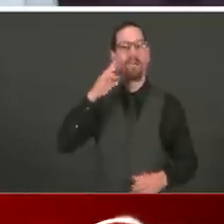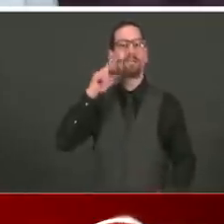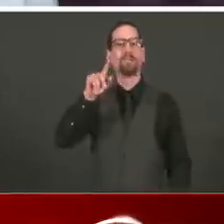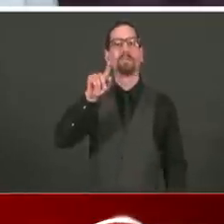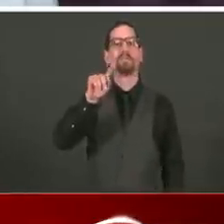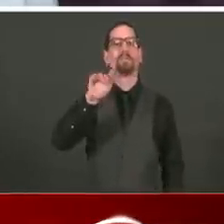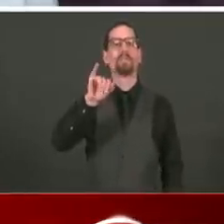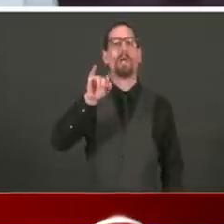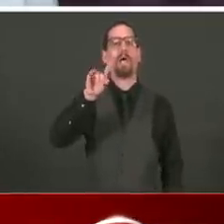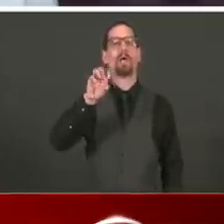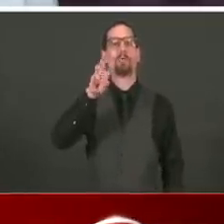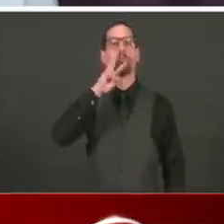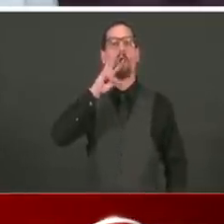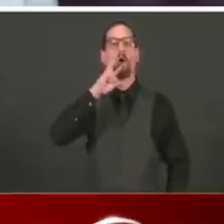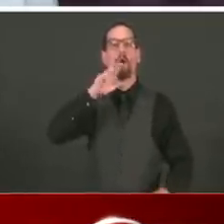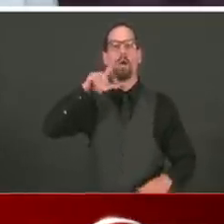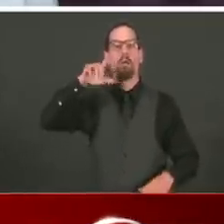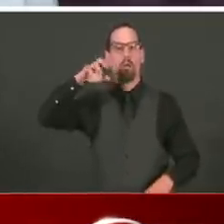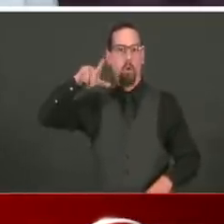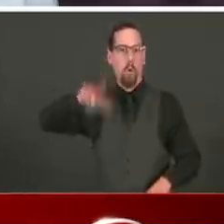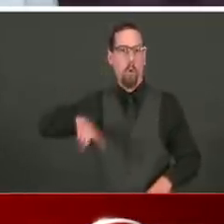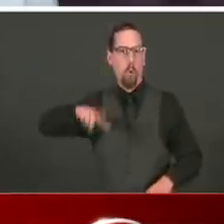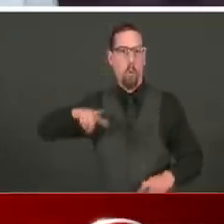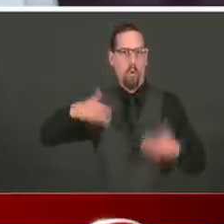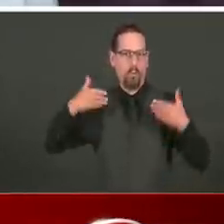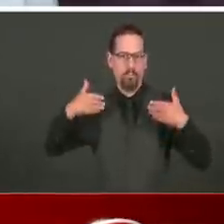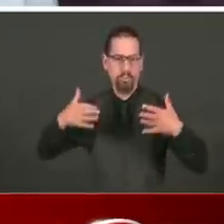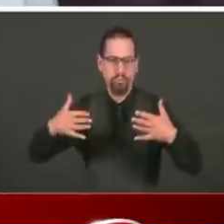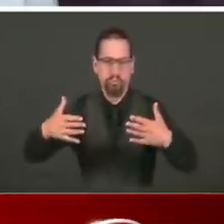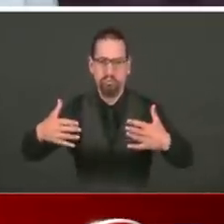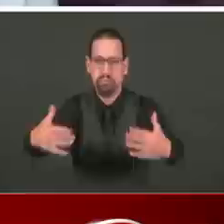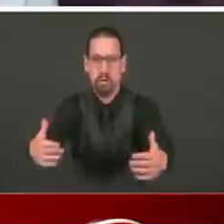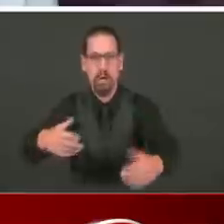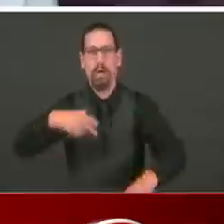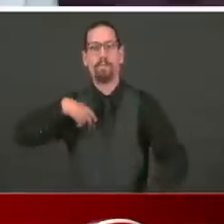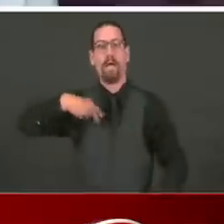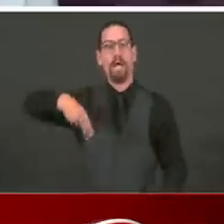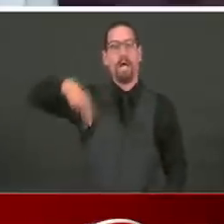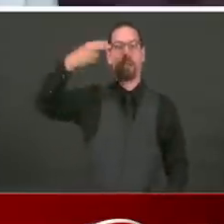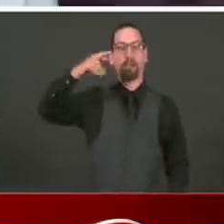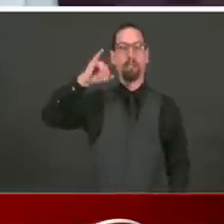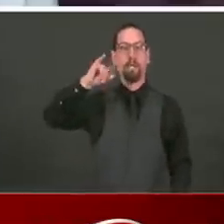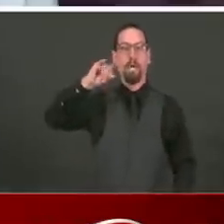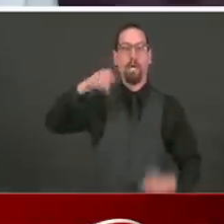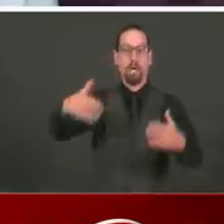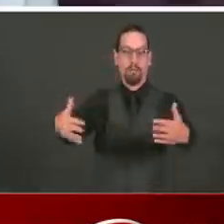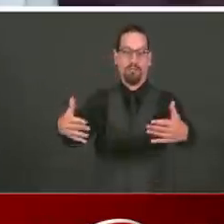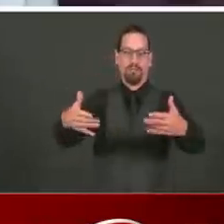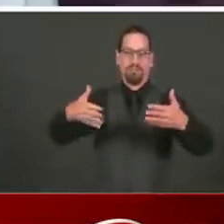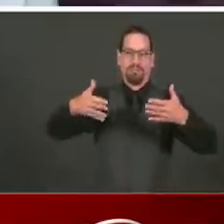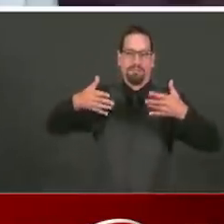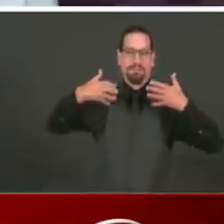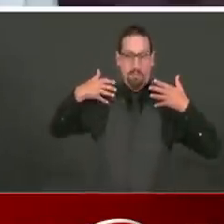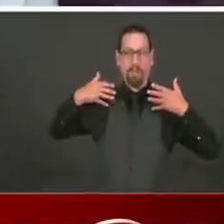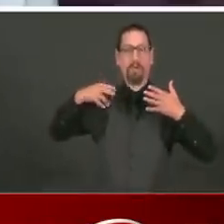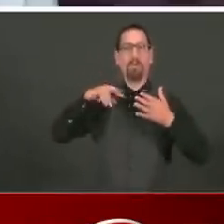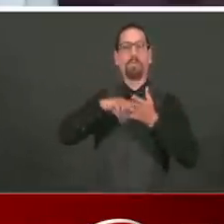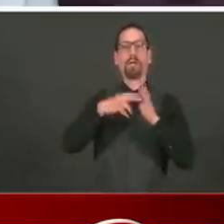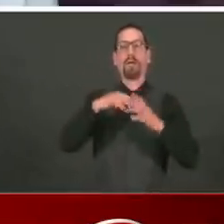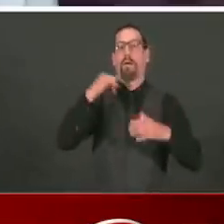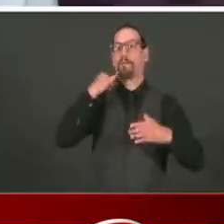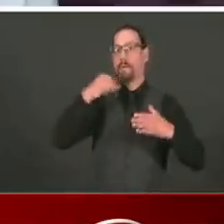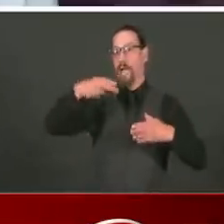there's less sand, and we all move our blankets up and we squish together. But during the